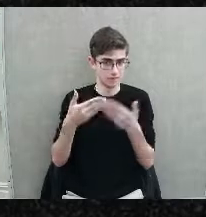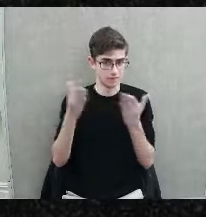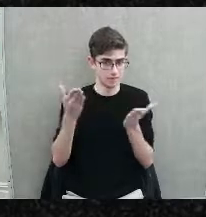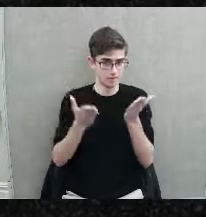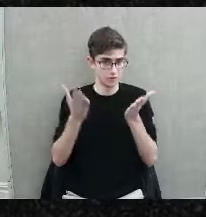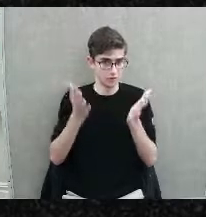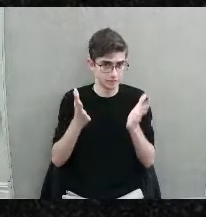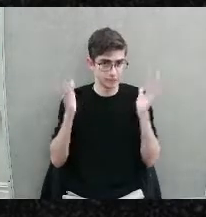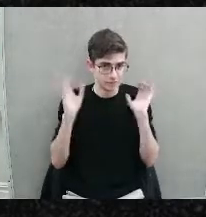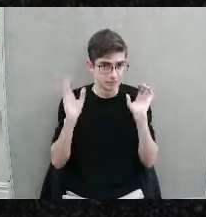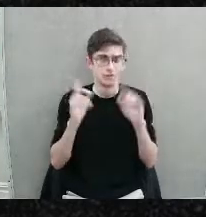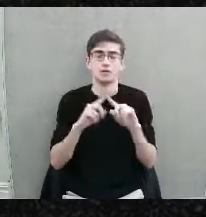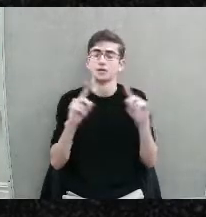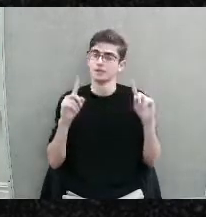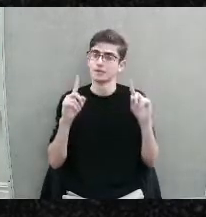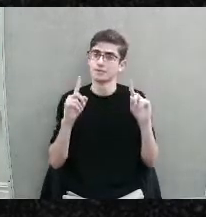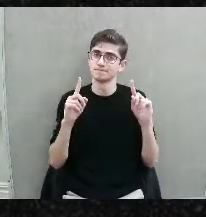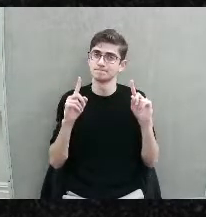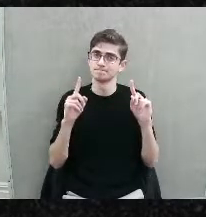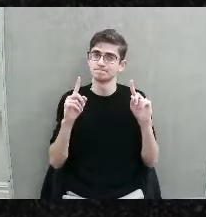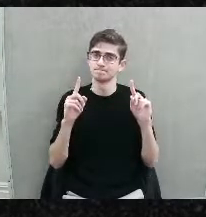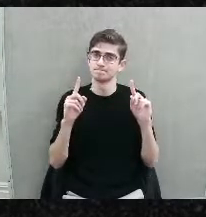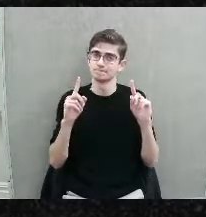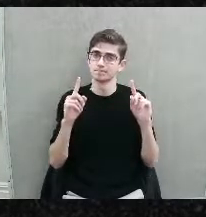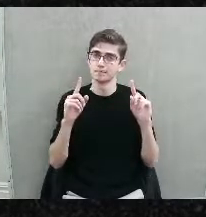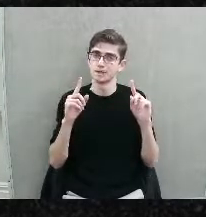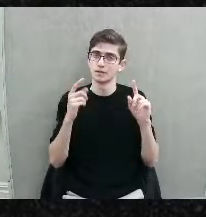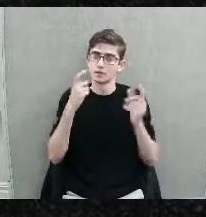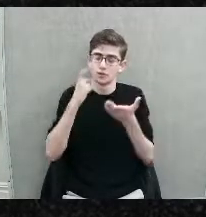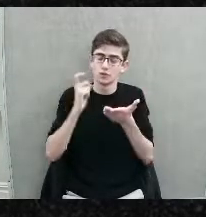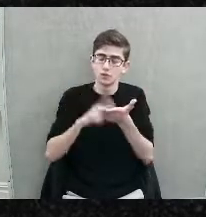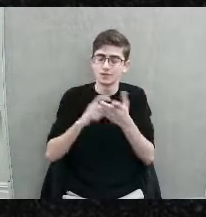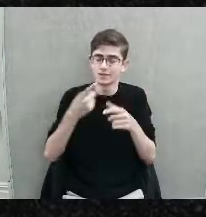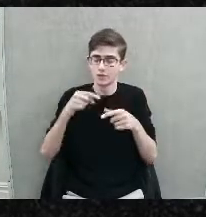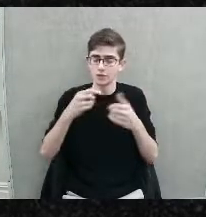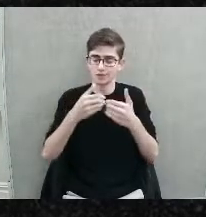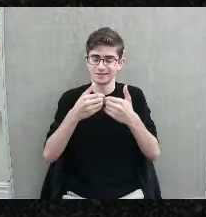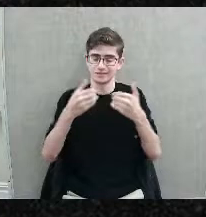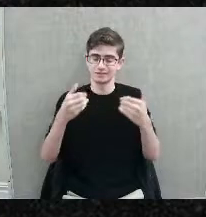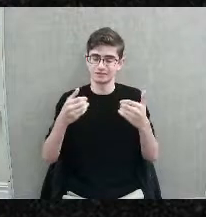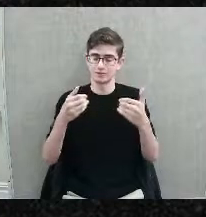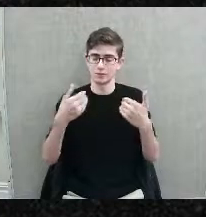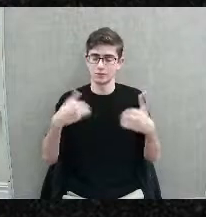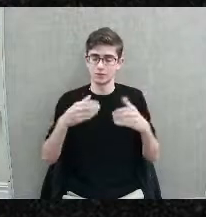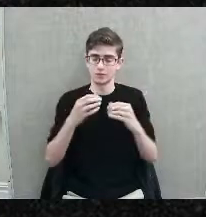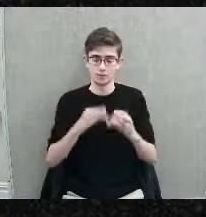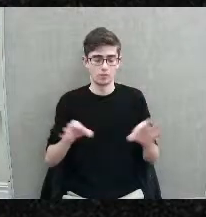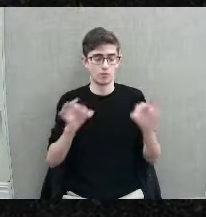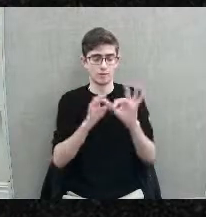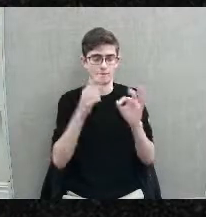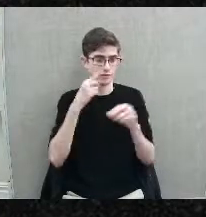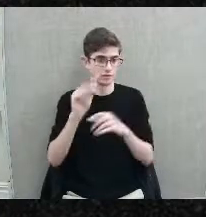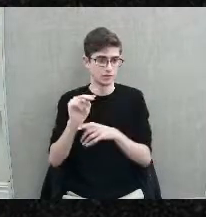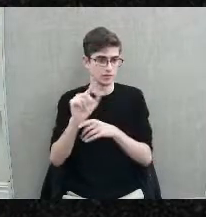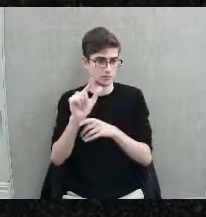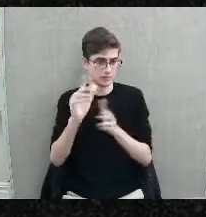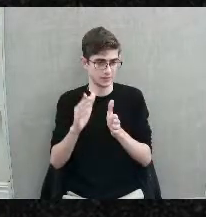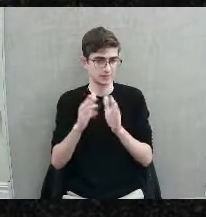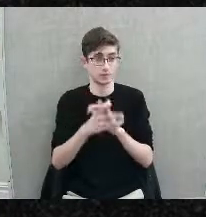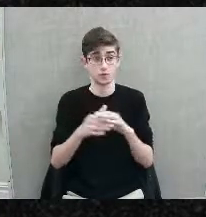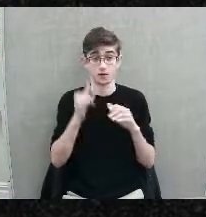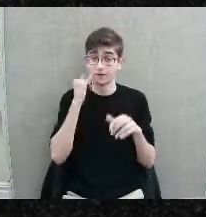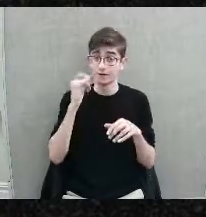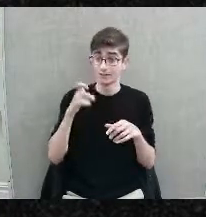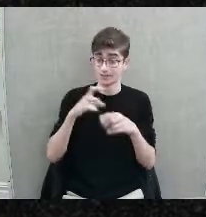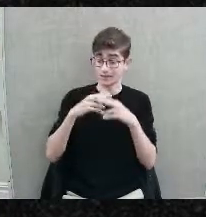But these very petty differences are at the center of the conflict. So I might say, if I had to